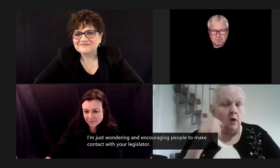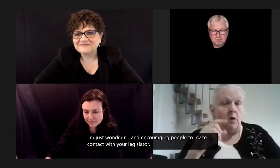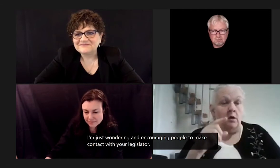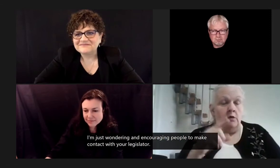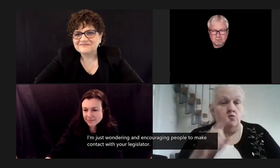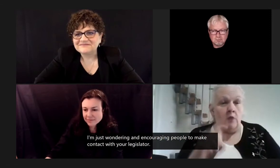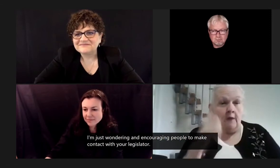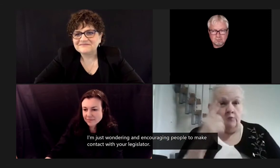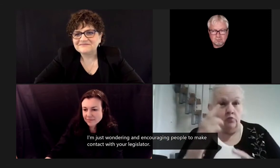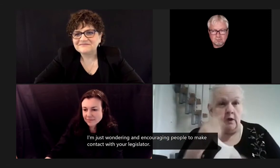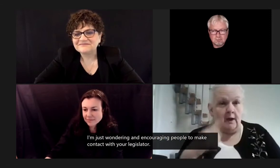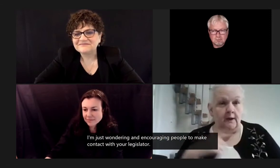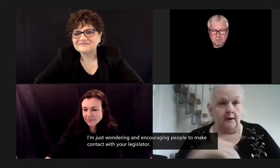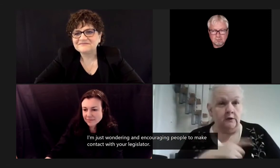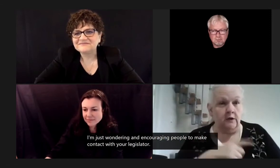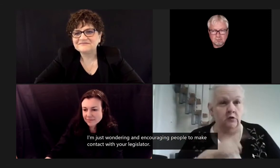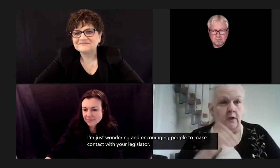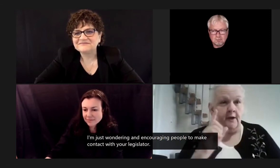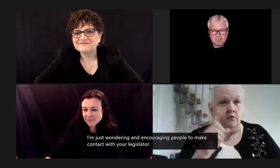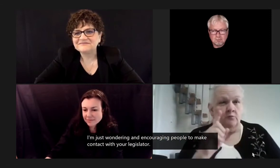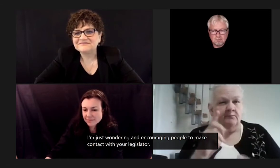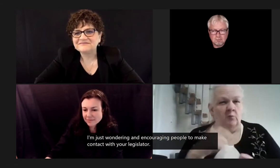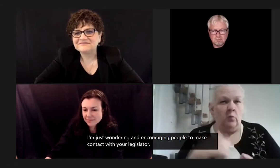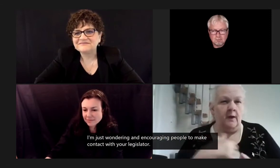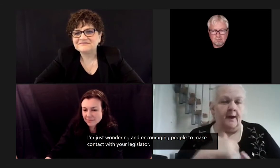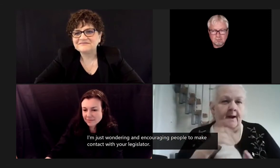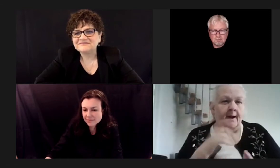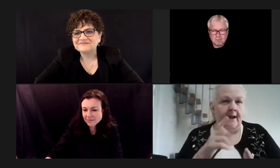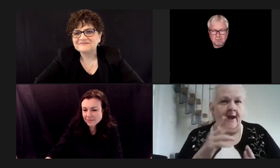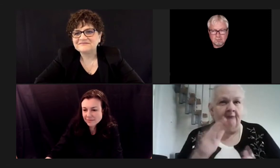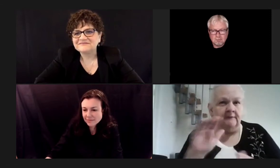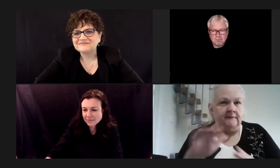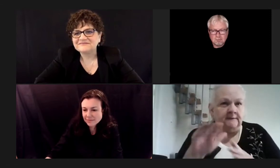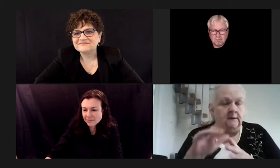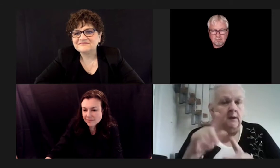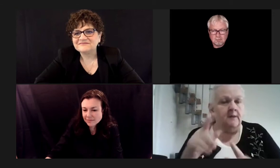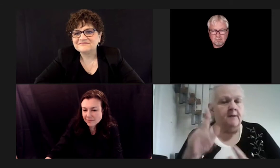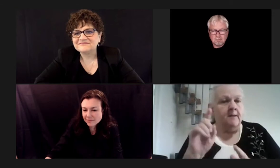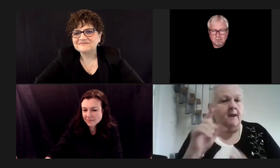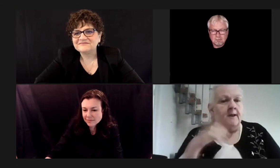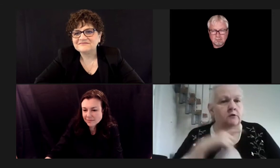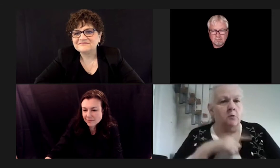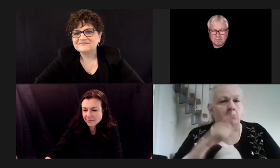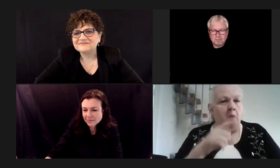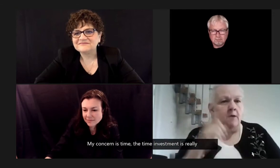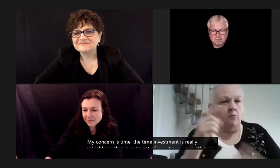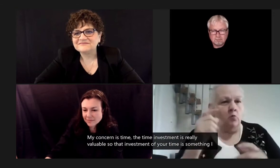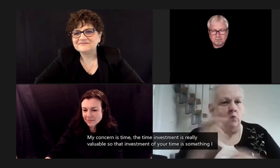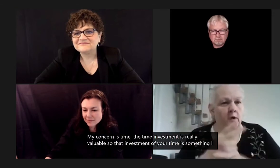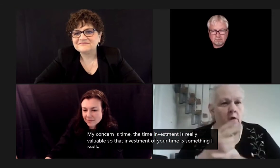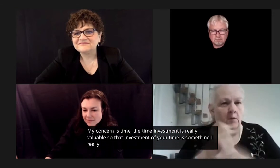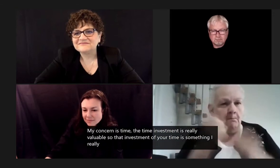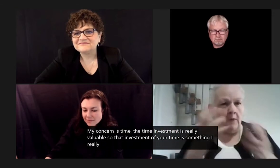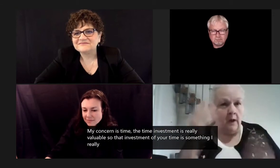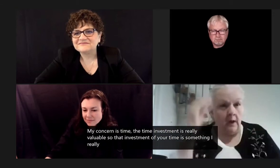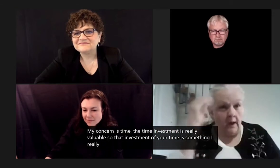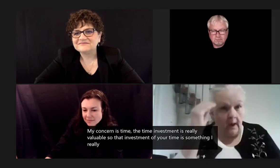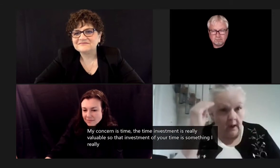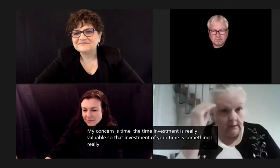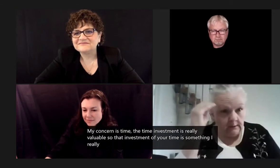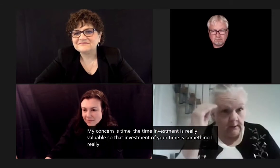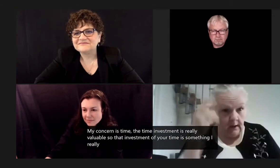So that investment of your time is something I really want to bring up, because legislators oftentimes, when you reach out to